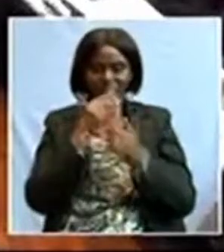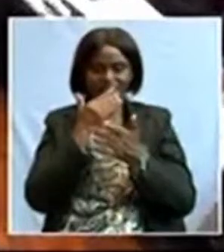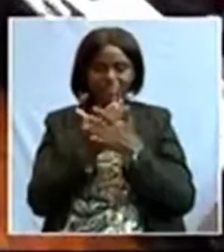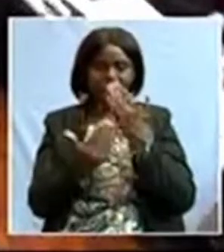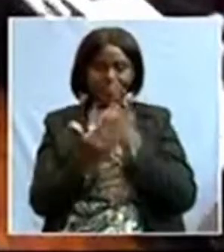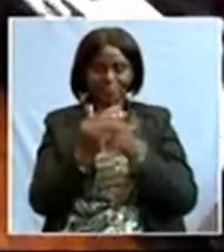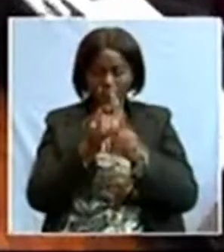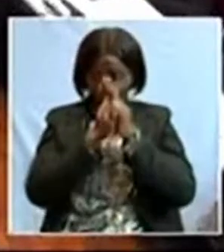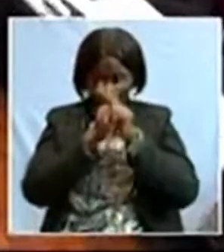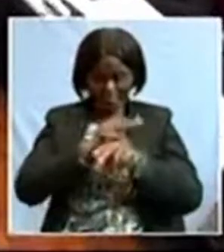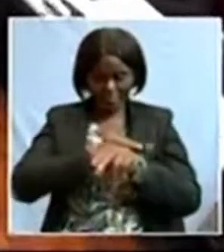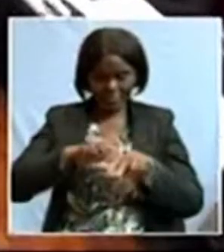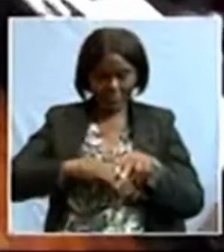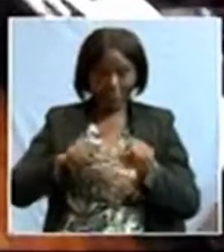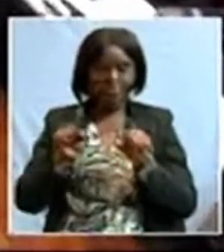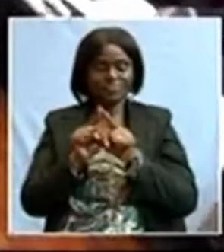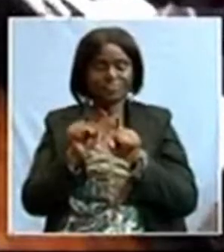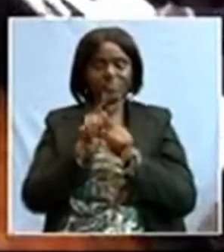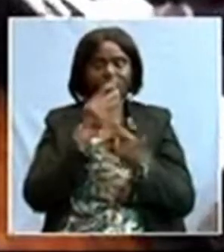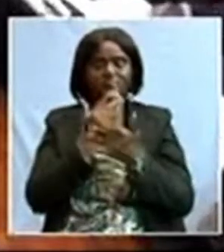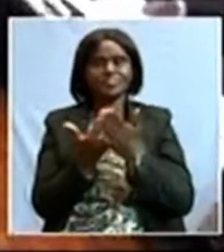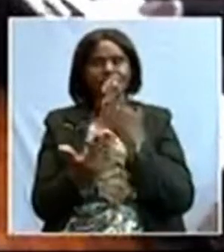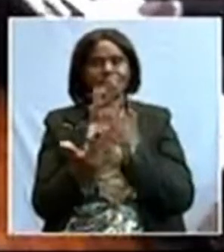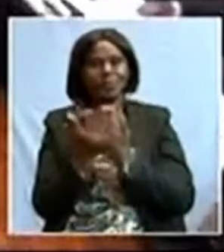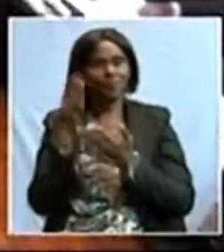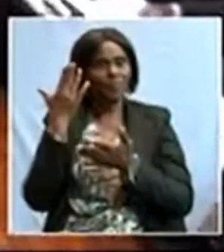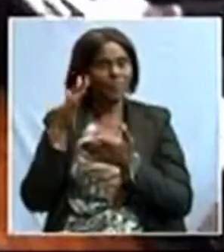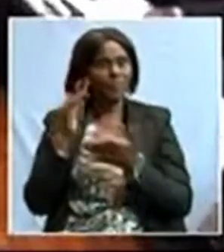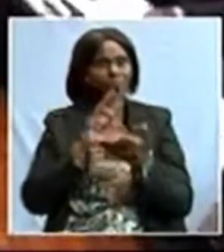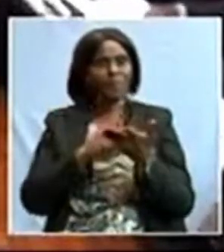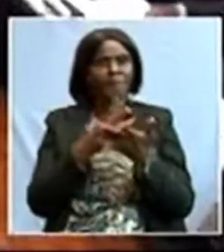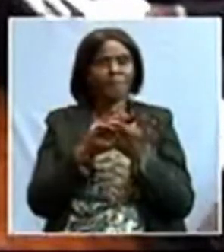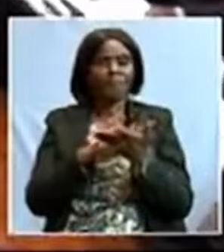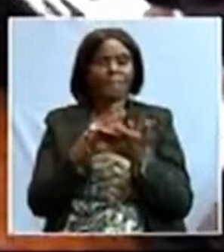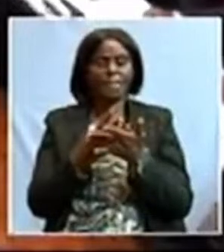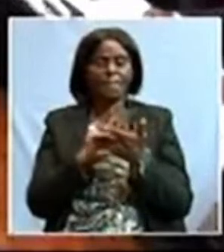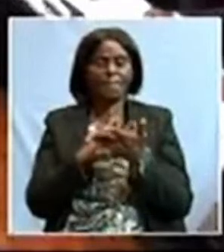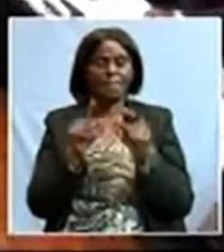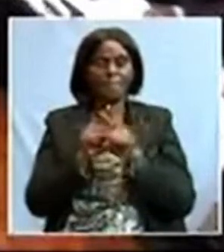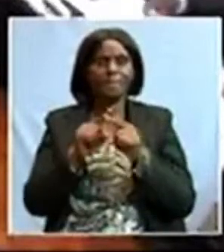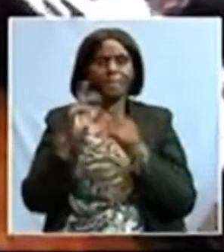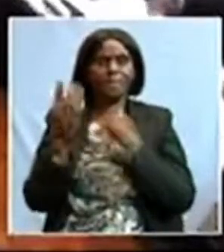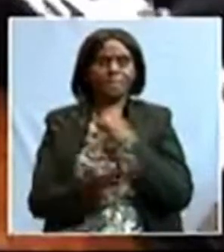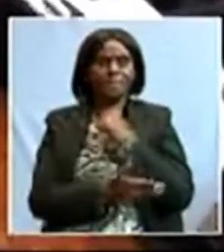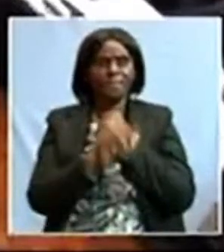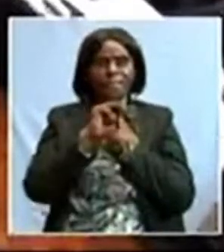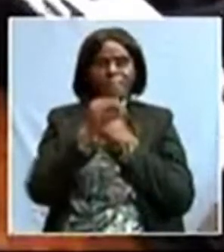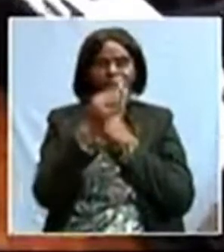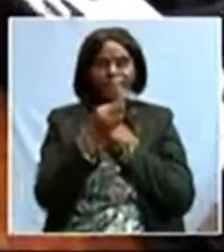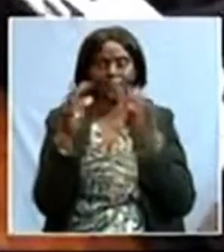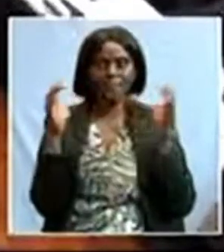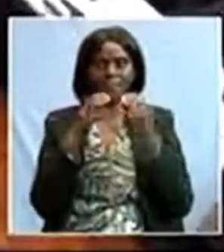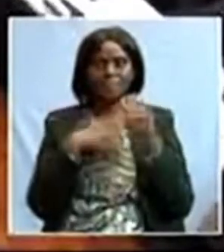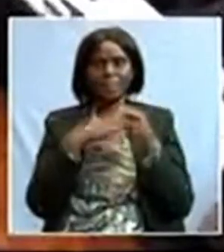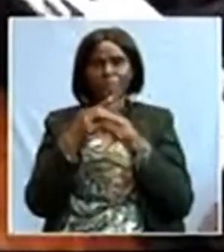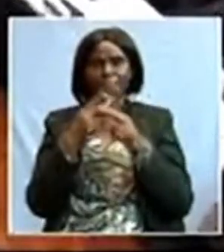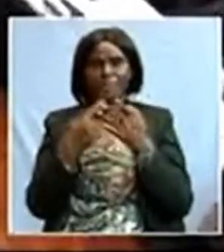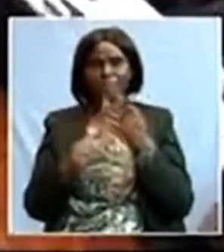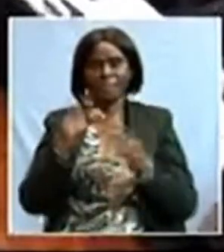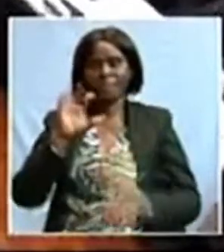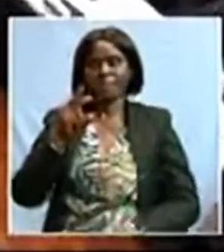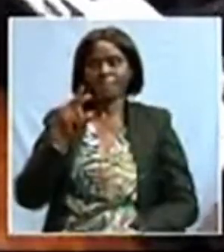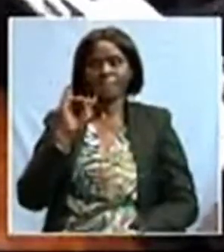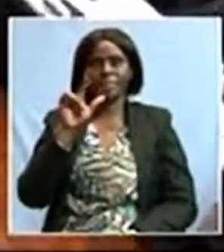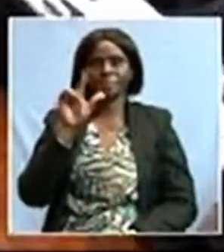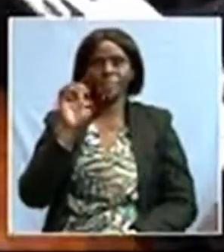Honorable Members, and good morning, permanent witnesses, and welcome, Mufulira Municipal Council. My name is Maxwell Chireka from the